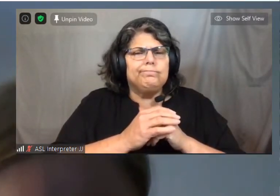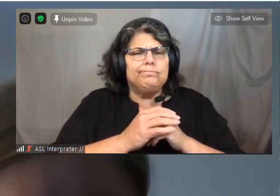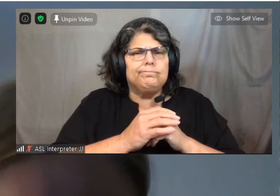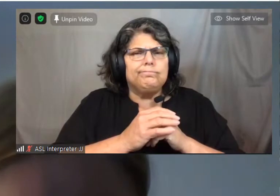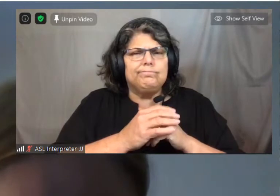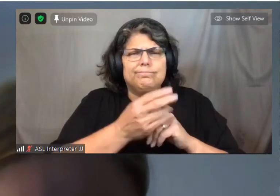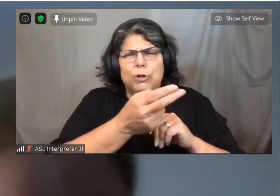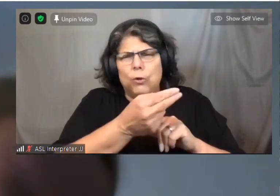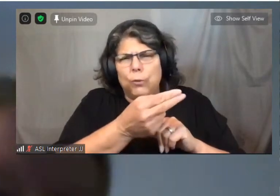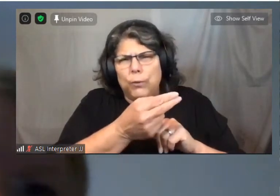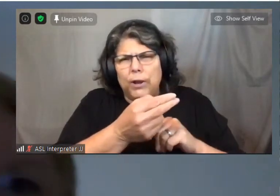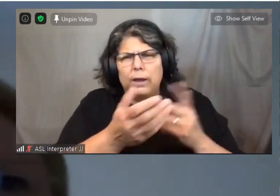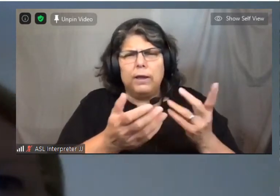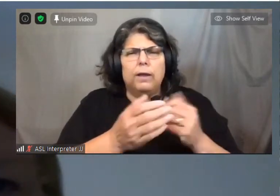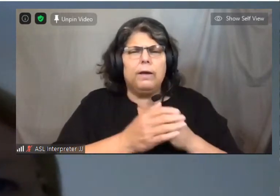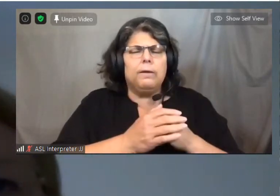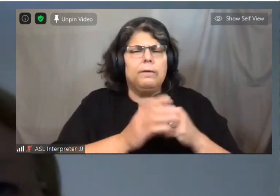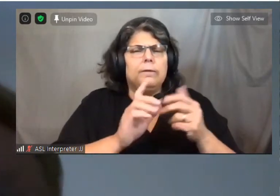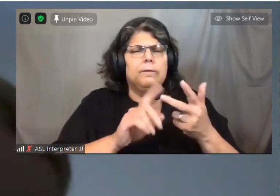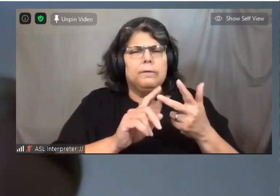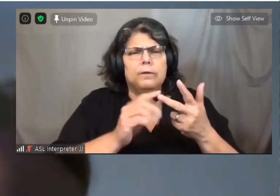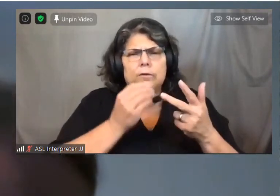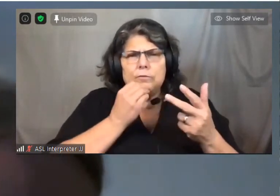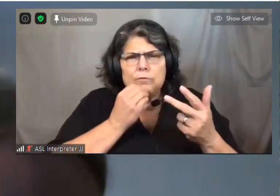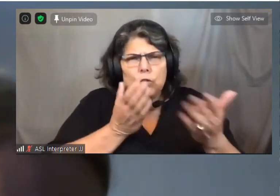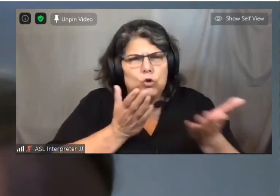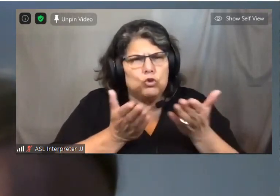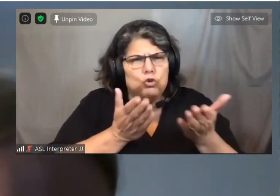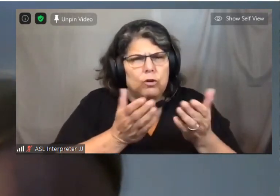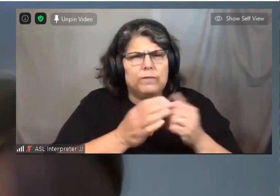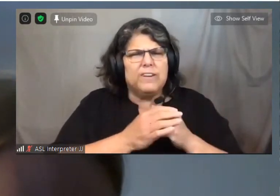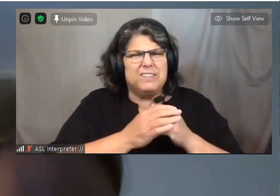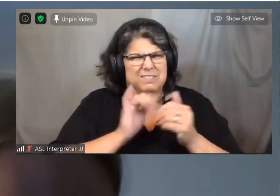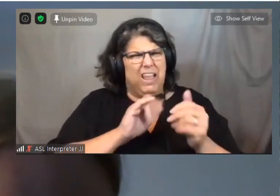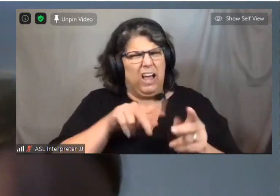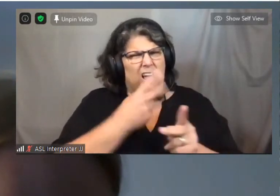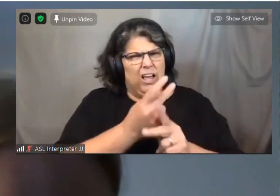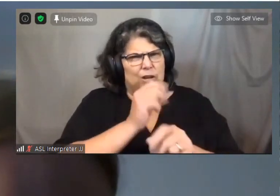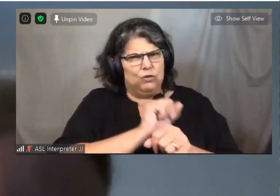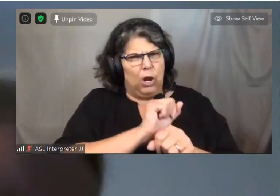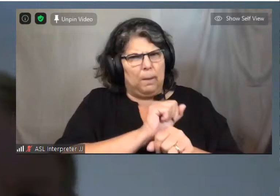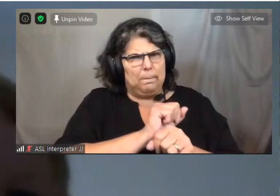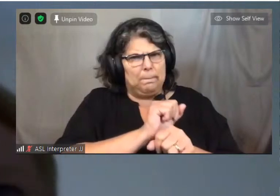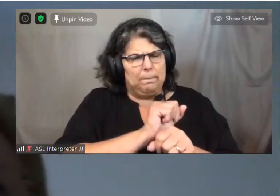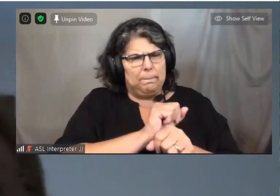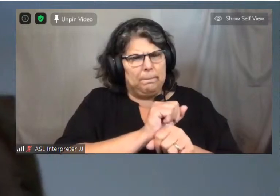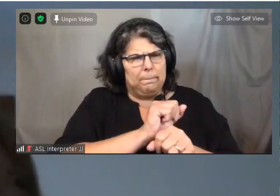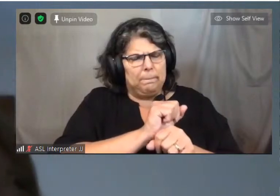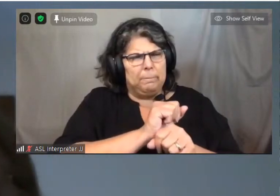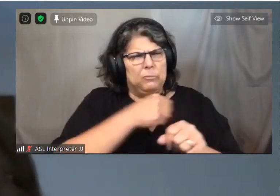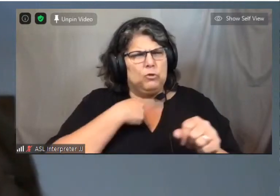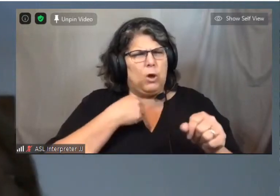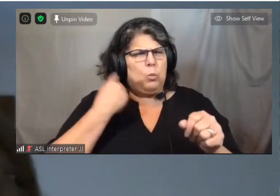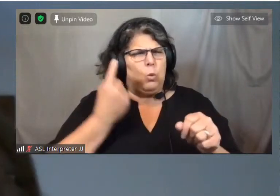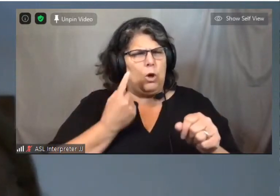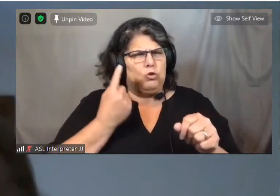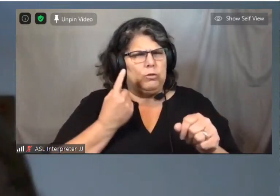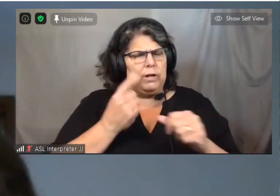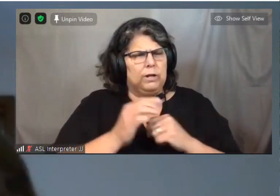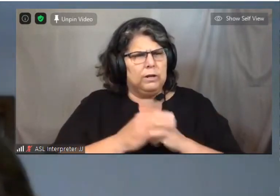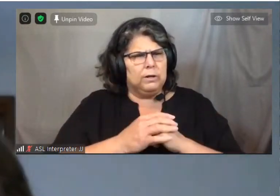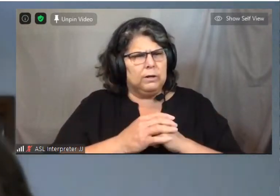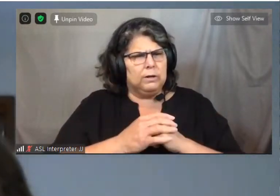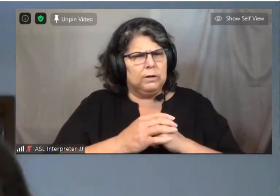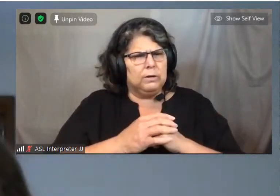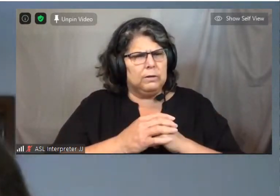lodging, food service, those kinds of things. And I'm wondering if